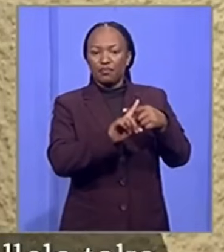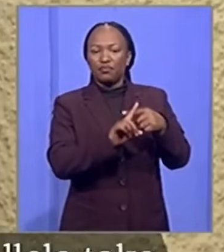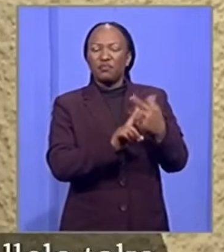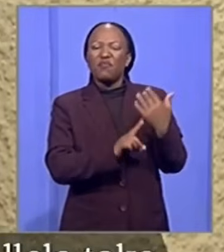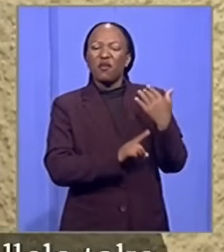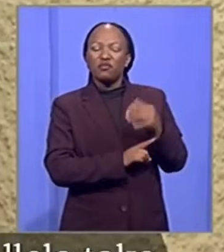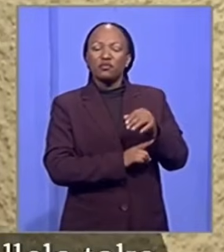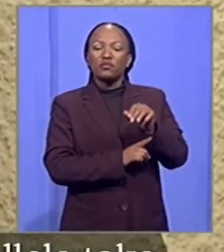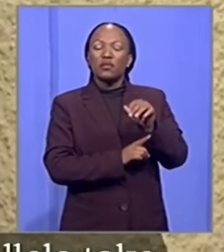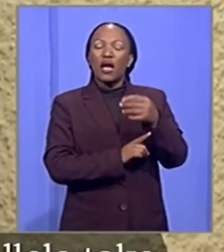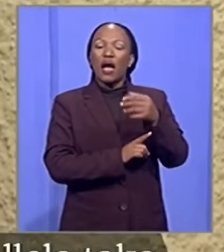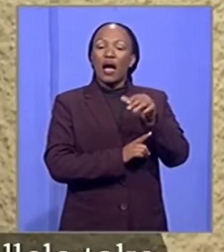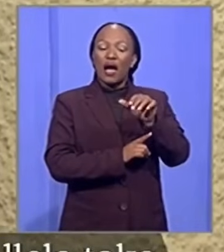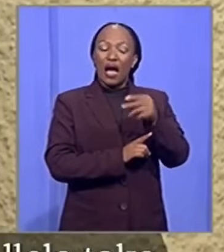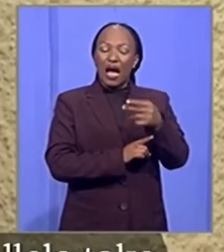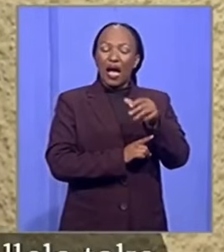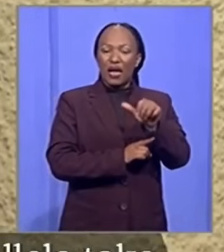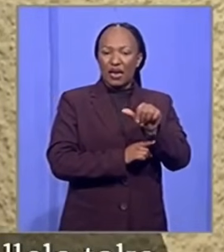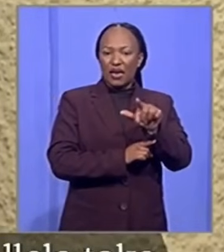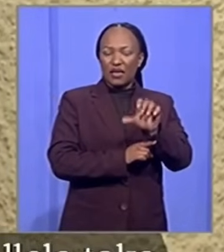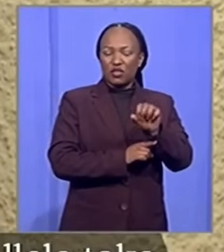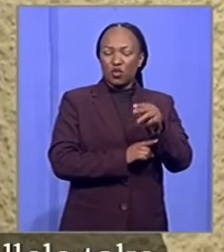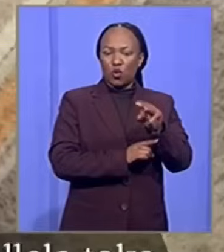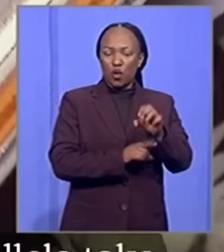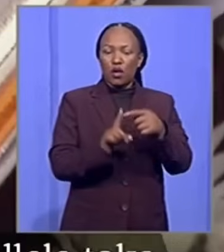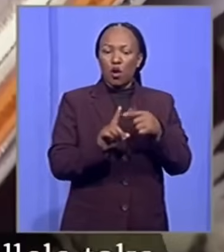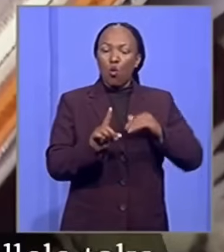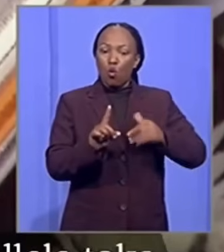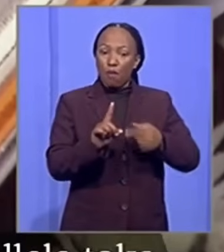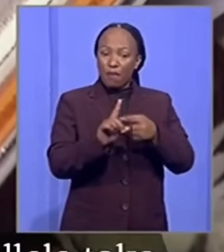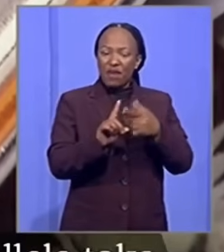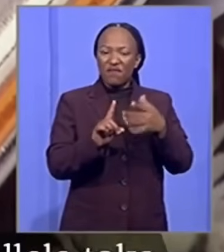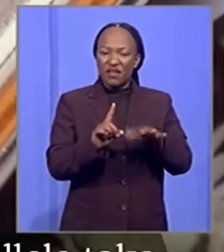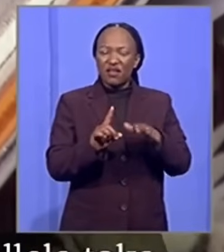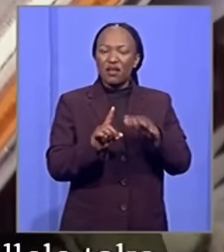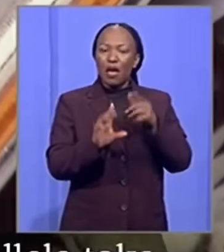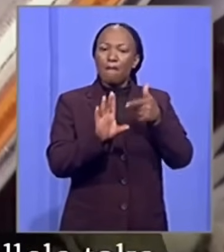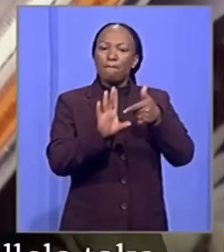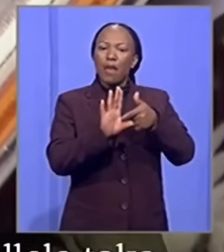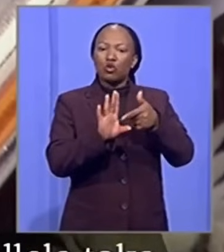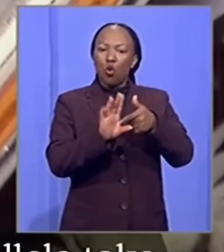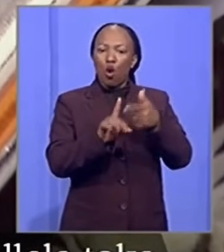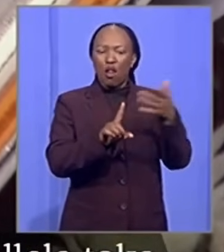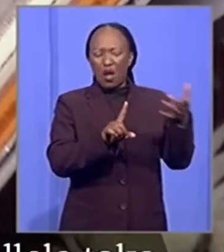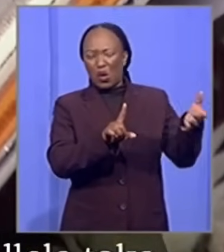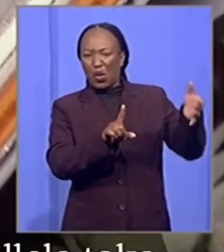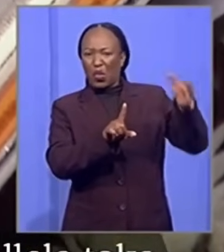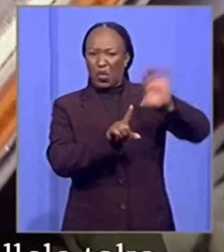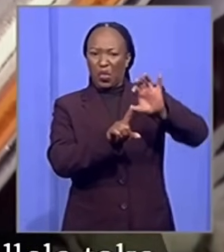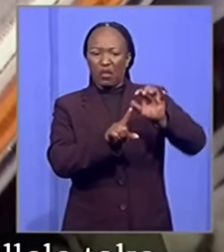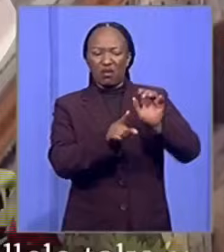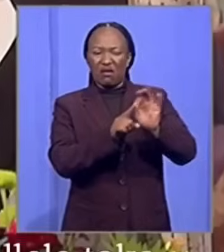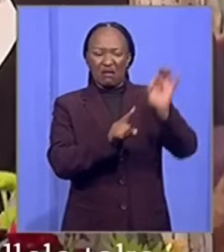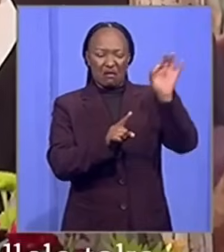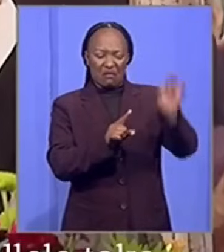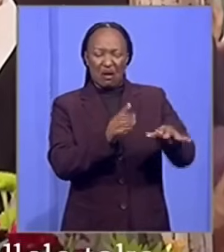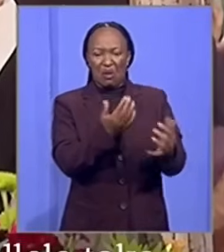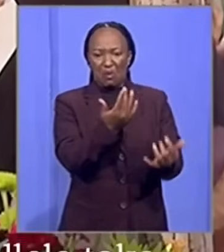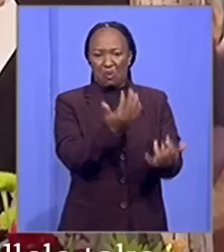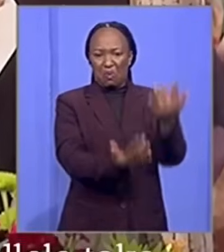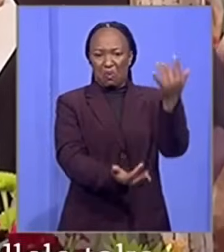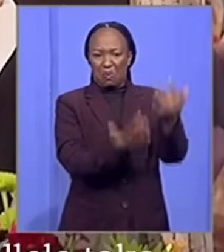2022 mosadi ya dilemo di 34 o ile a tshelwa ka petrolo a nto tjheswa a bolawa Rodepan ho